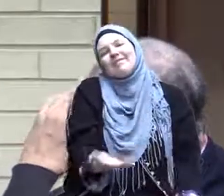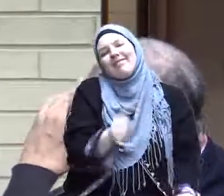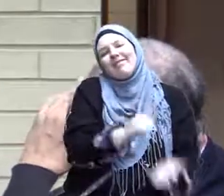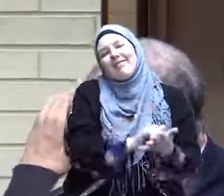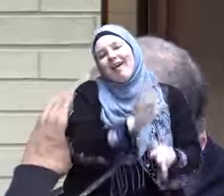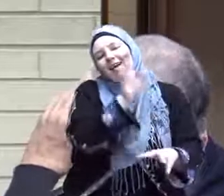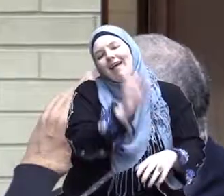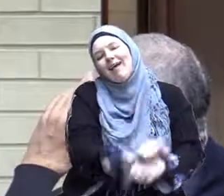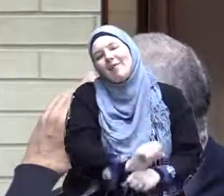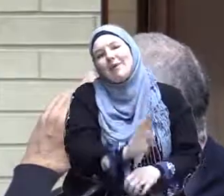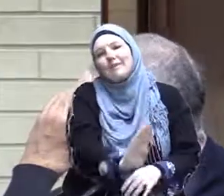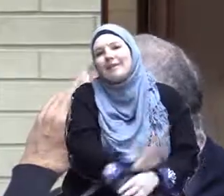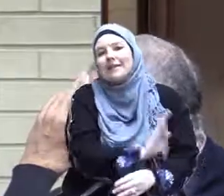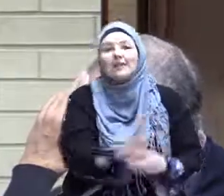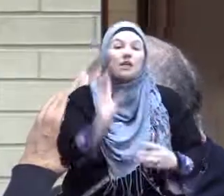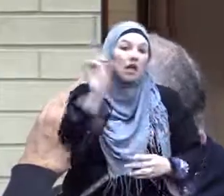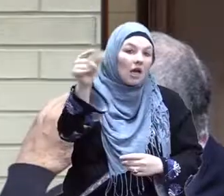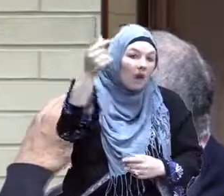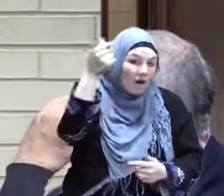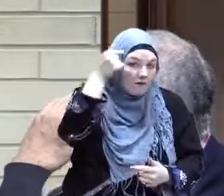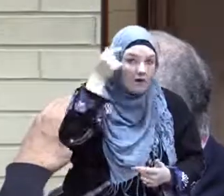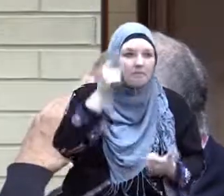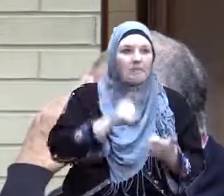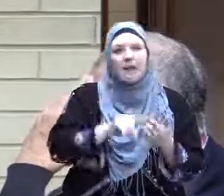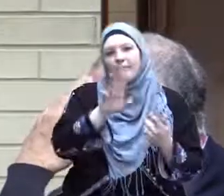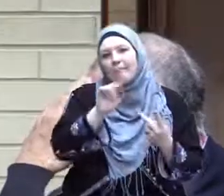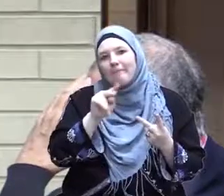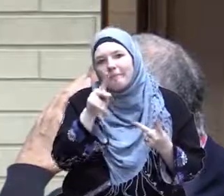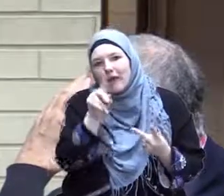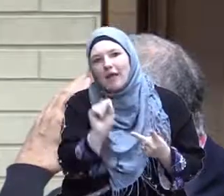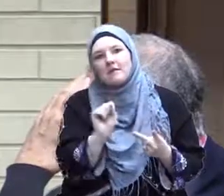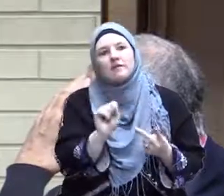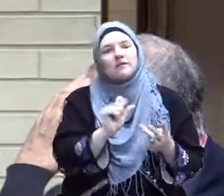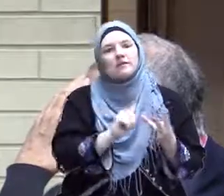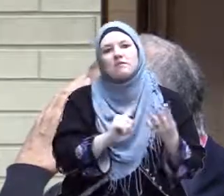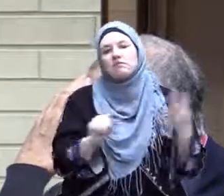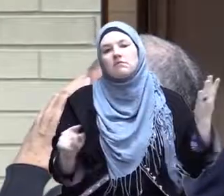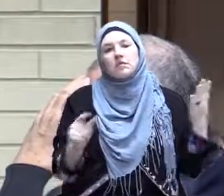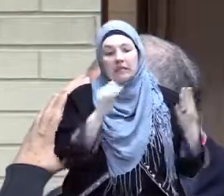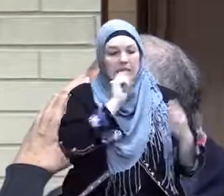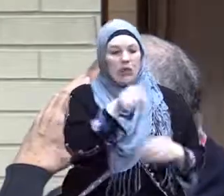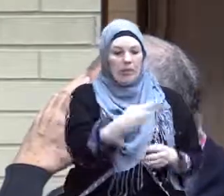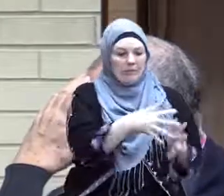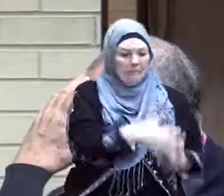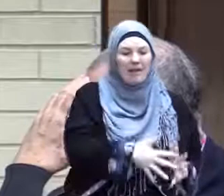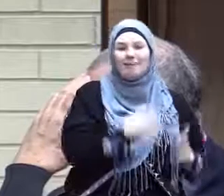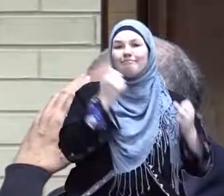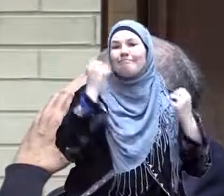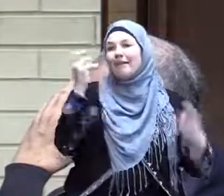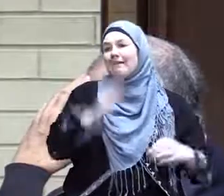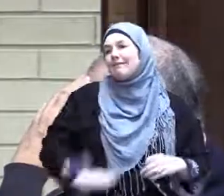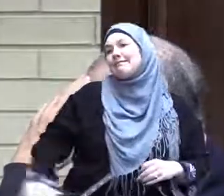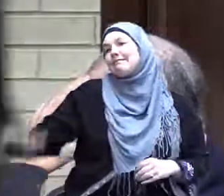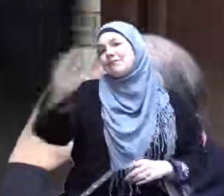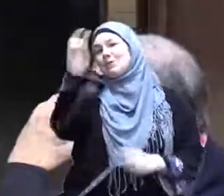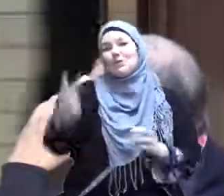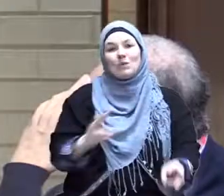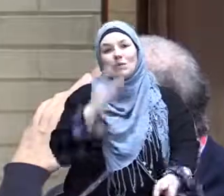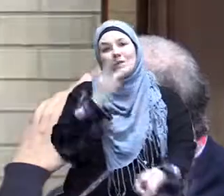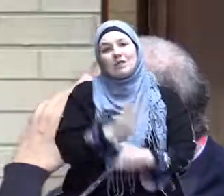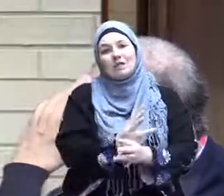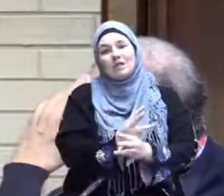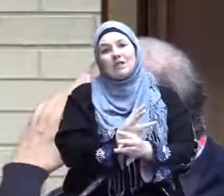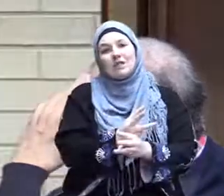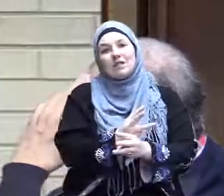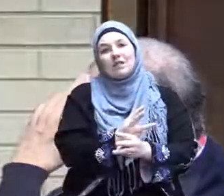level of government, of institutions, everywhere, not only here, everywhere, corruption has covered